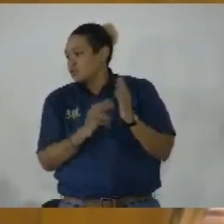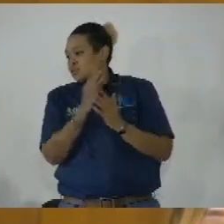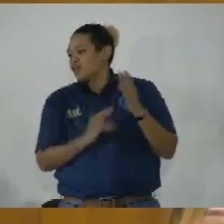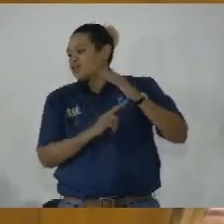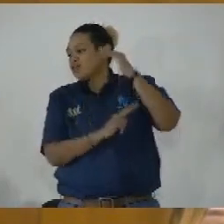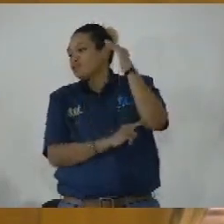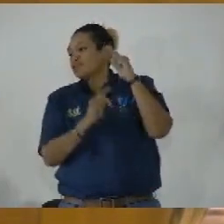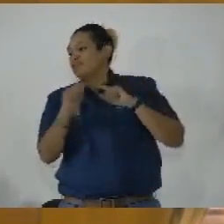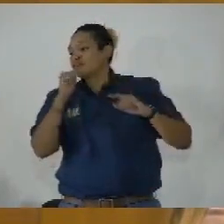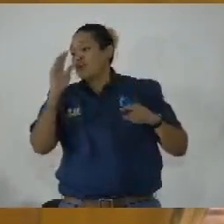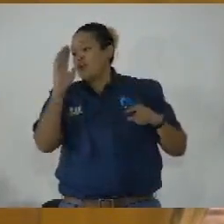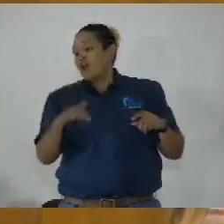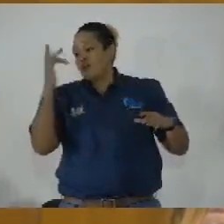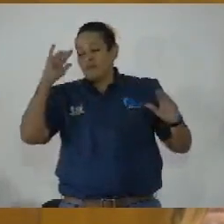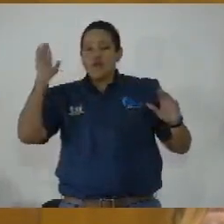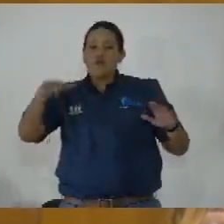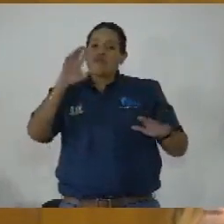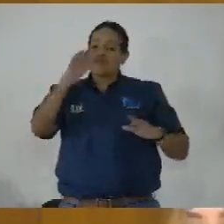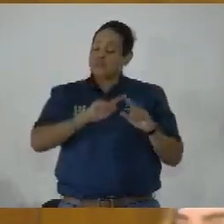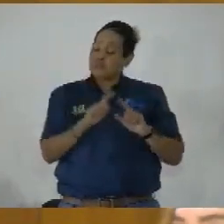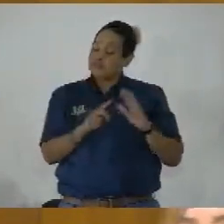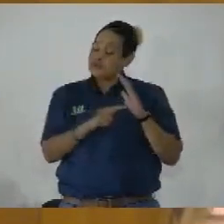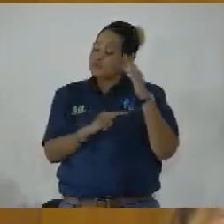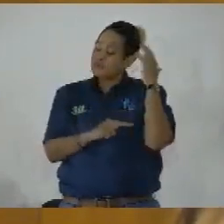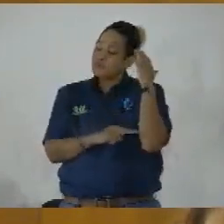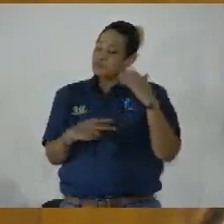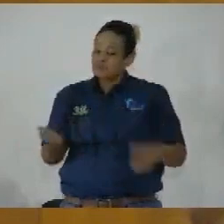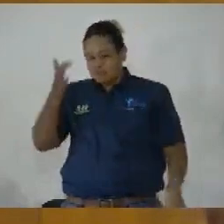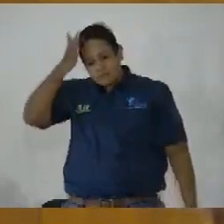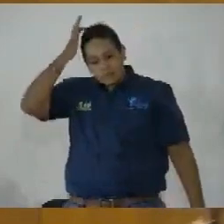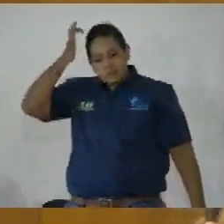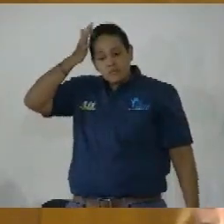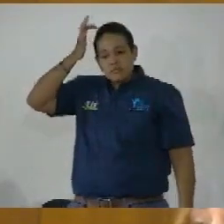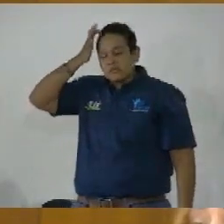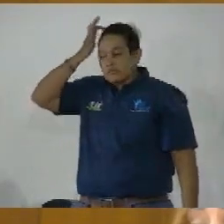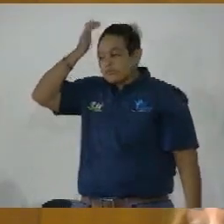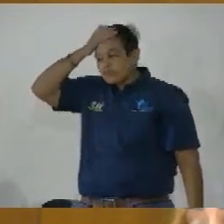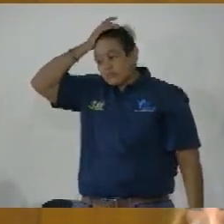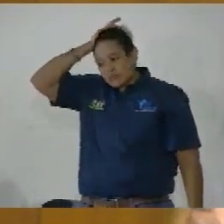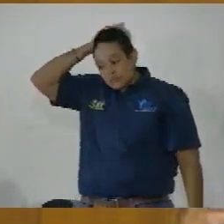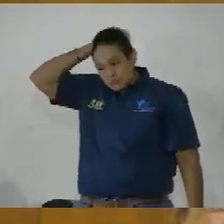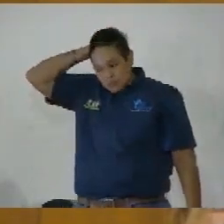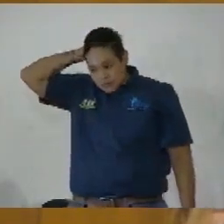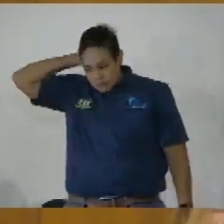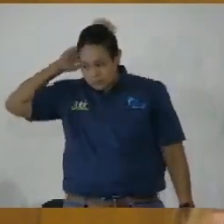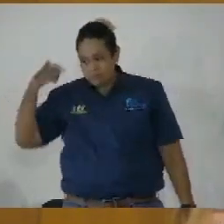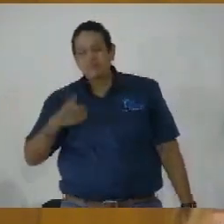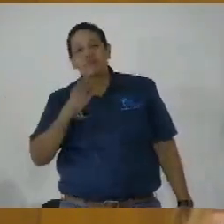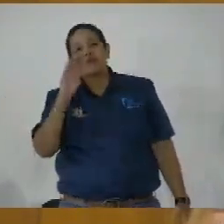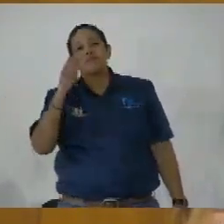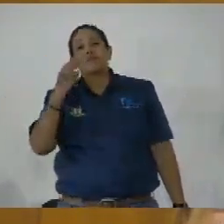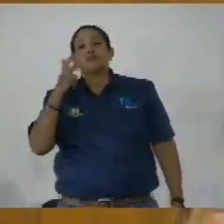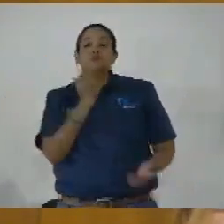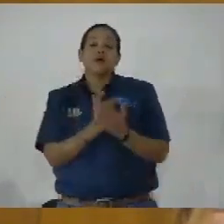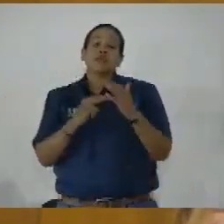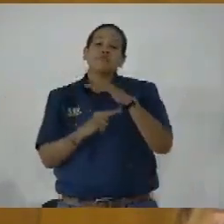but not all, because it's over 50 bridges. Just send it out to them. So we have the Bushy Park Bridge,